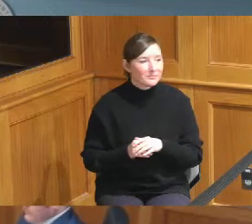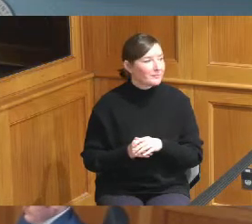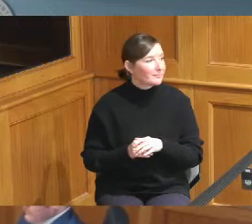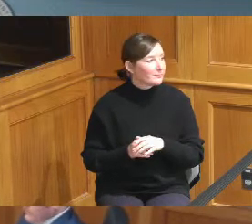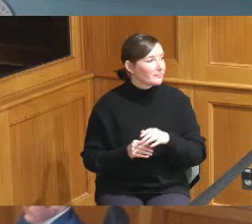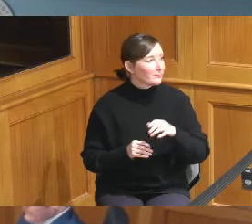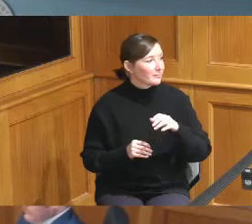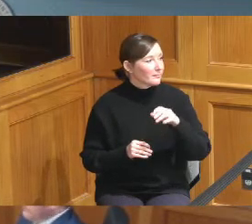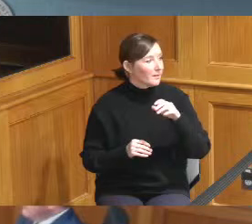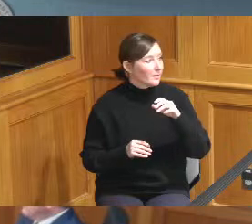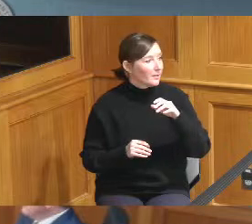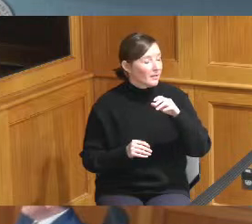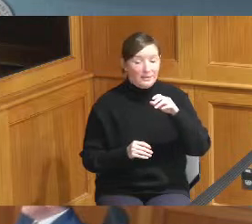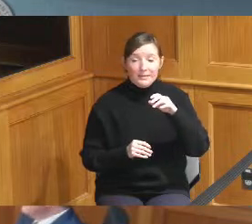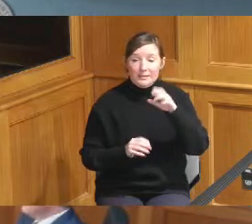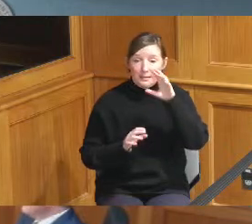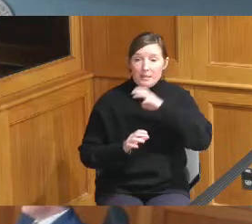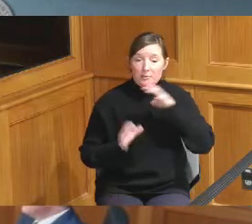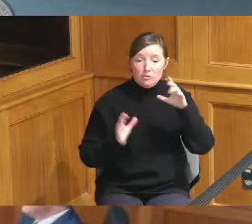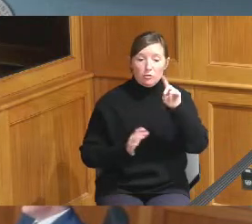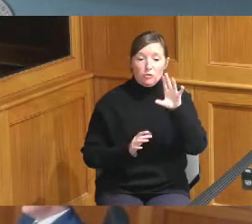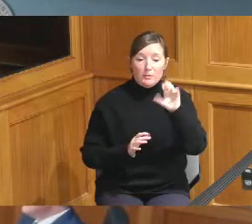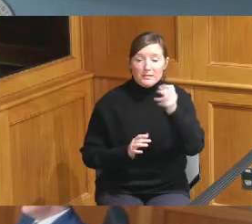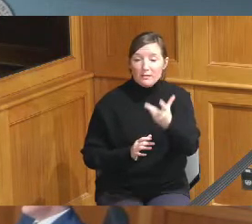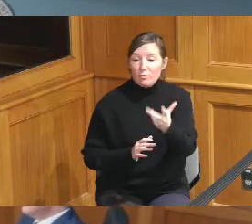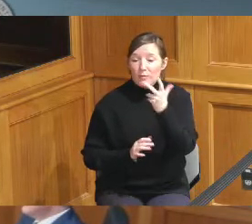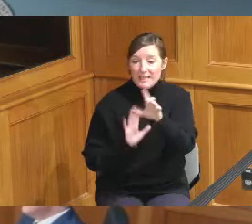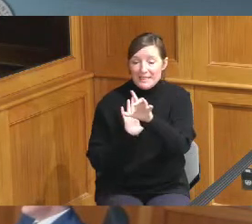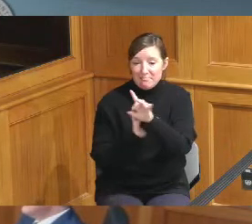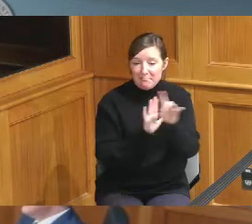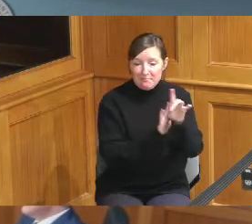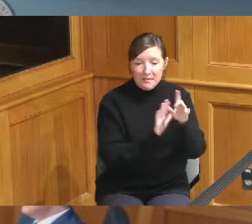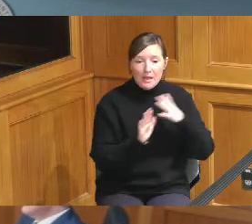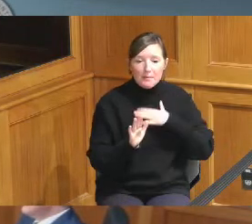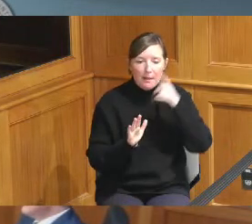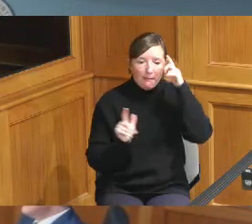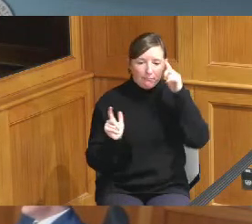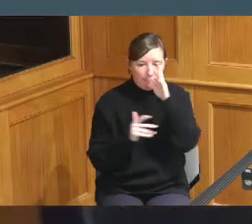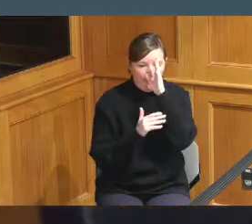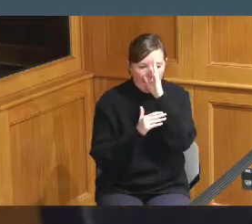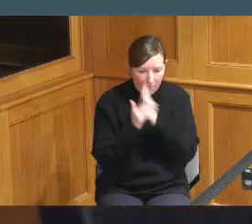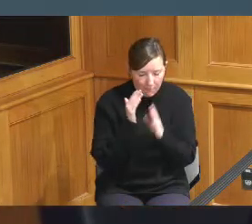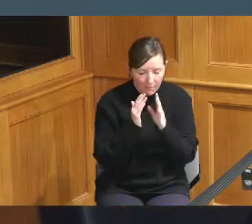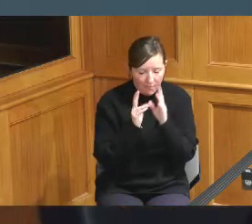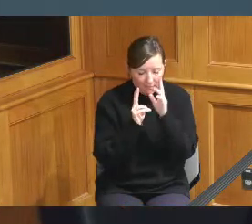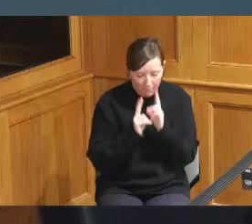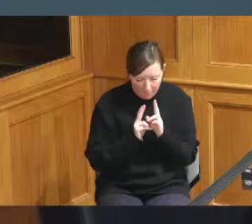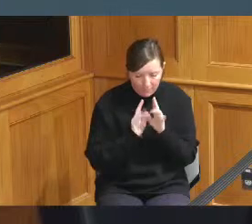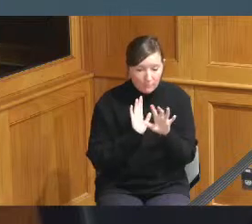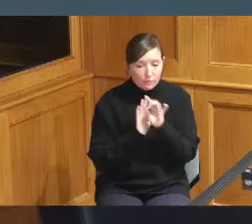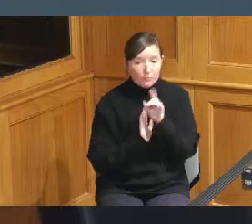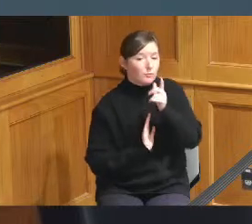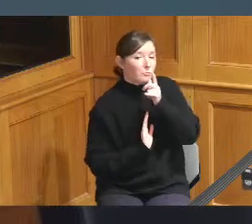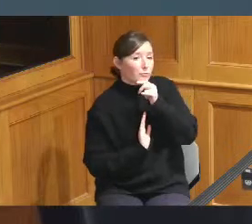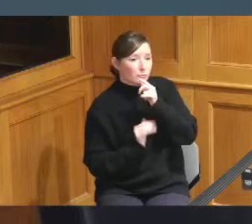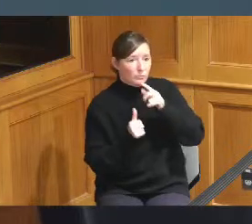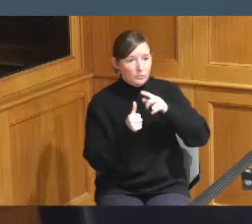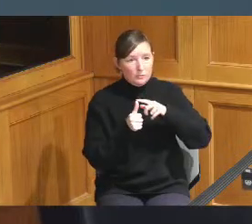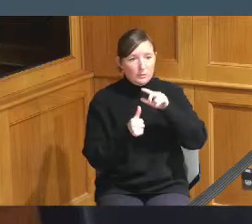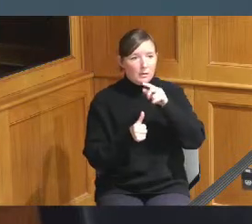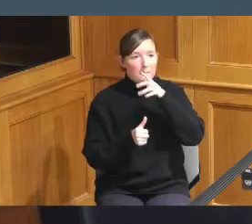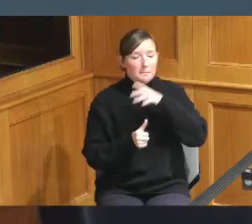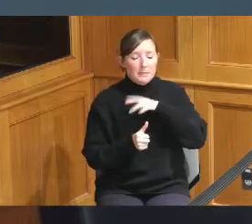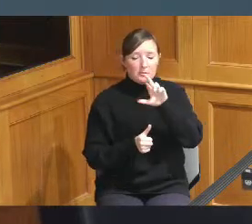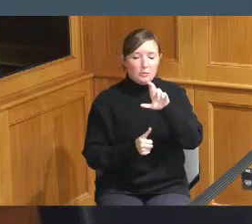Okay, I have 3 recipients that I have chosen, and it is my humble honor to choose Mrs.